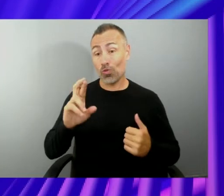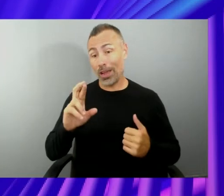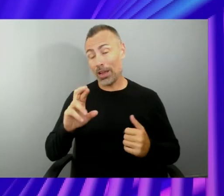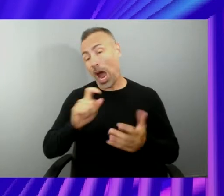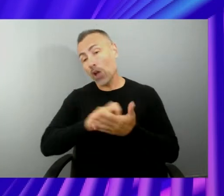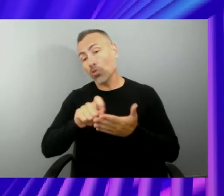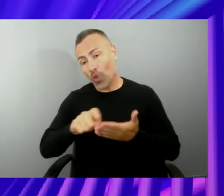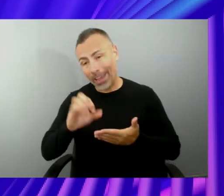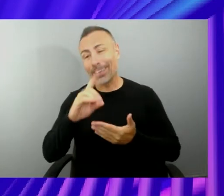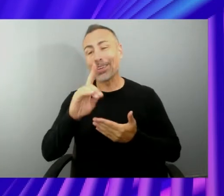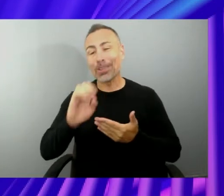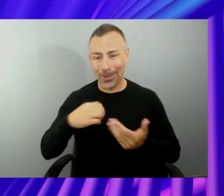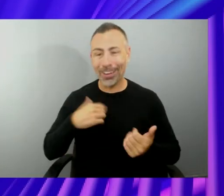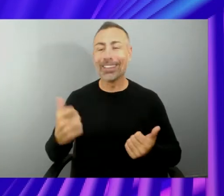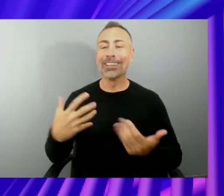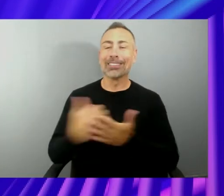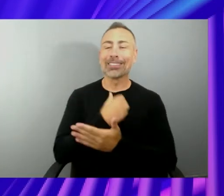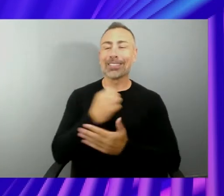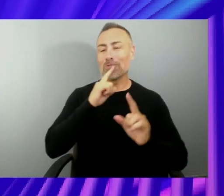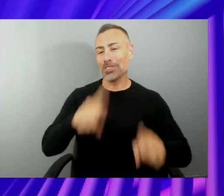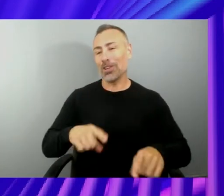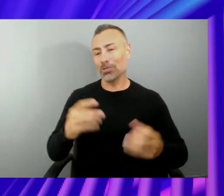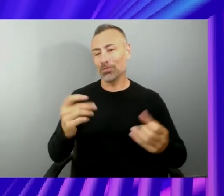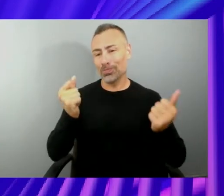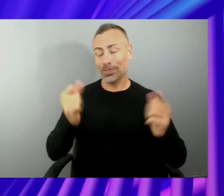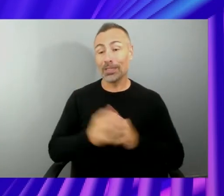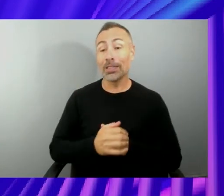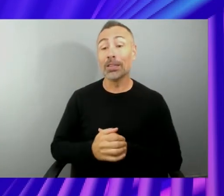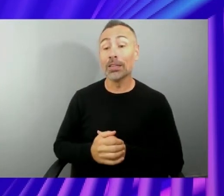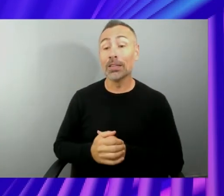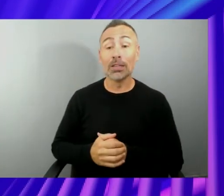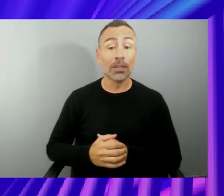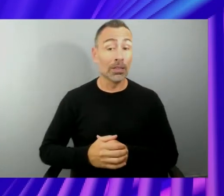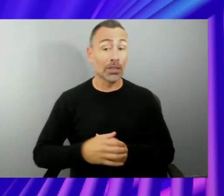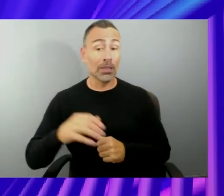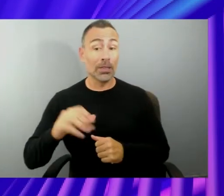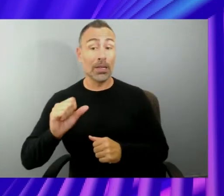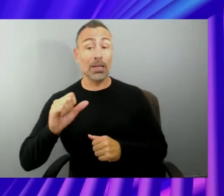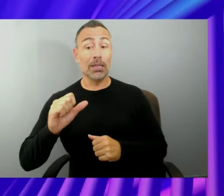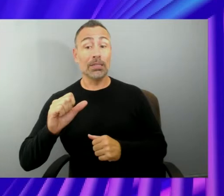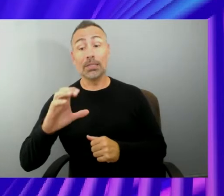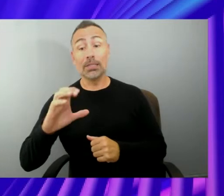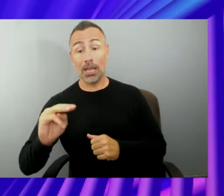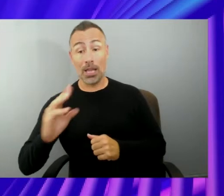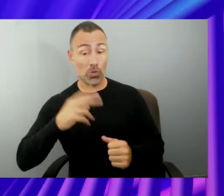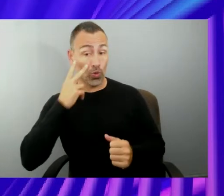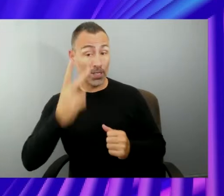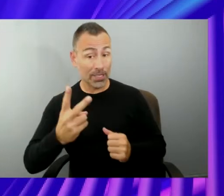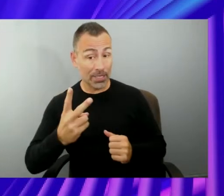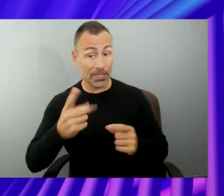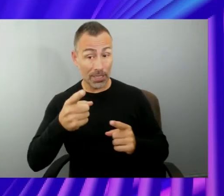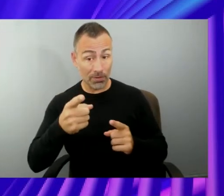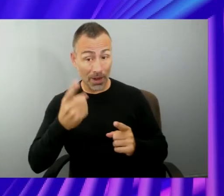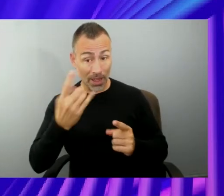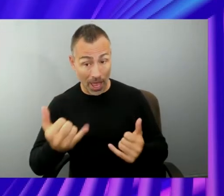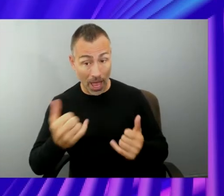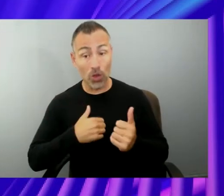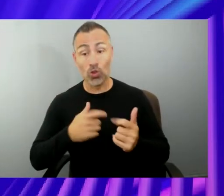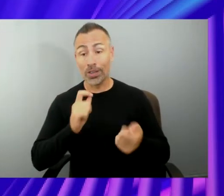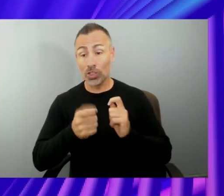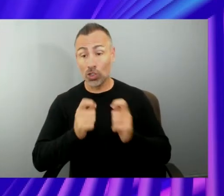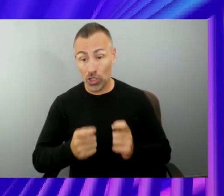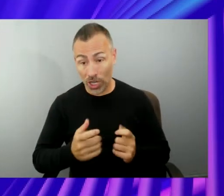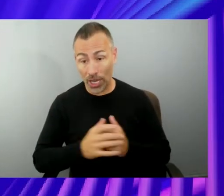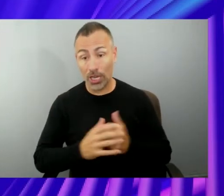VS Code, even in the IDE, okay, will show you. We have the ability to triage it. You can change the severity. You can change the state of it. You can add a comment. And you get a